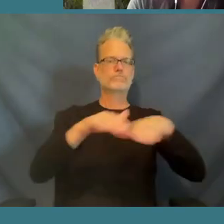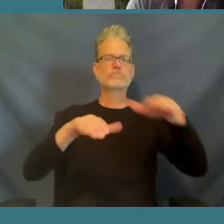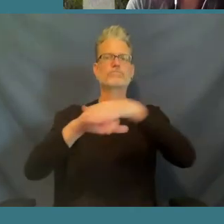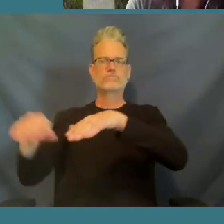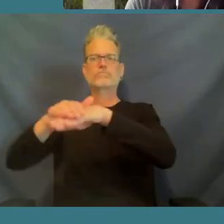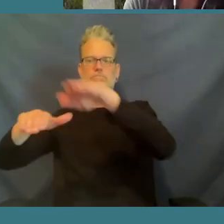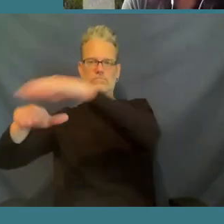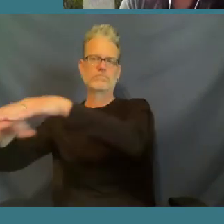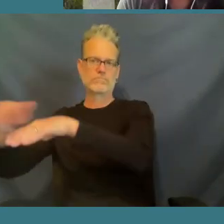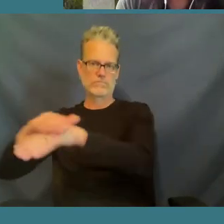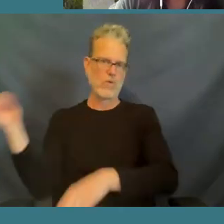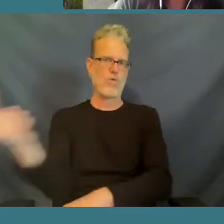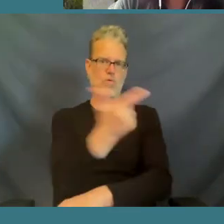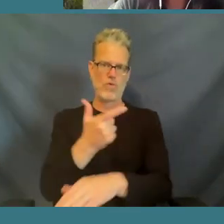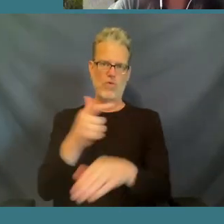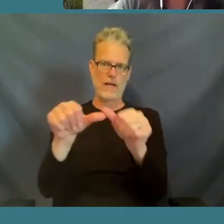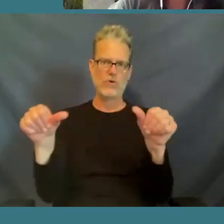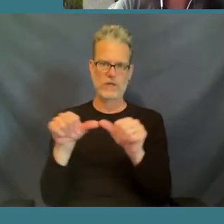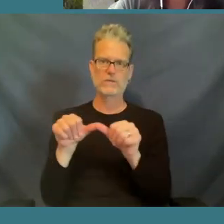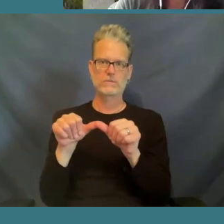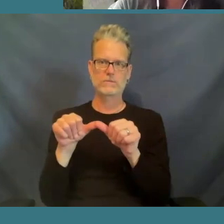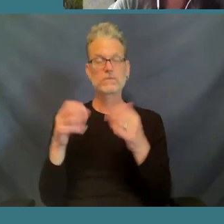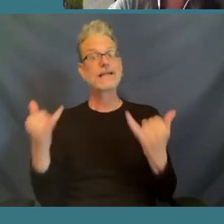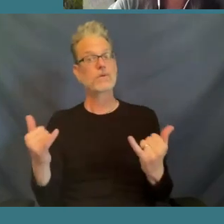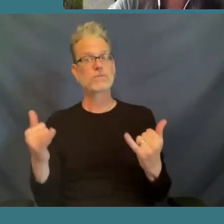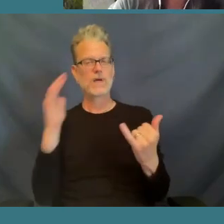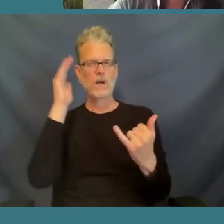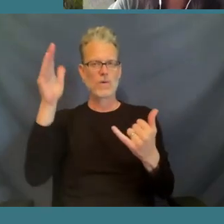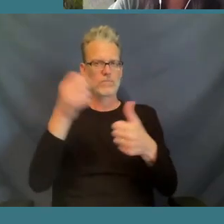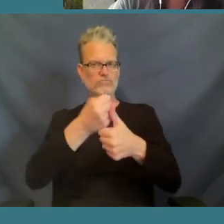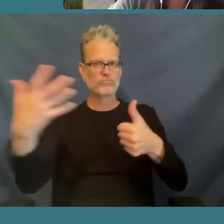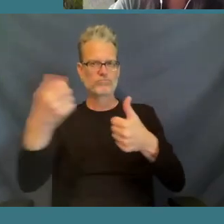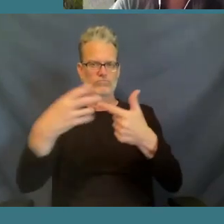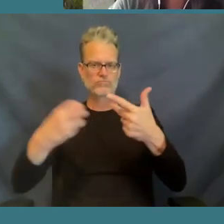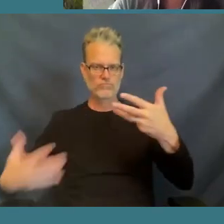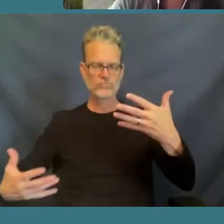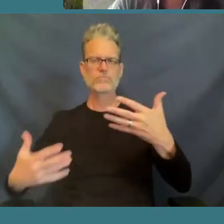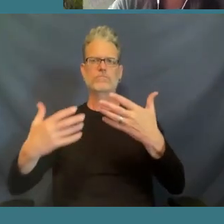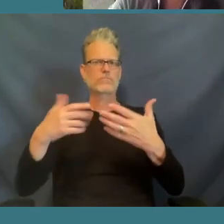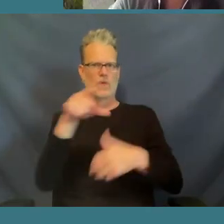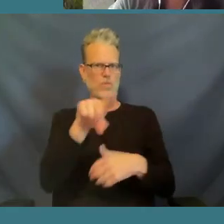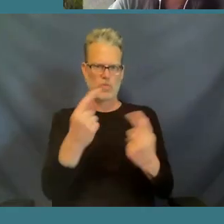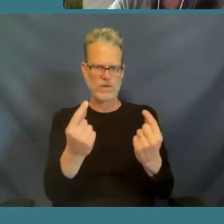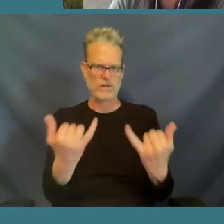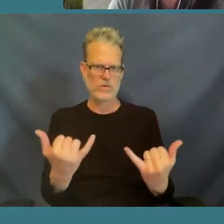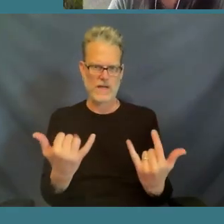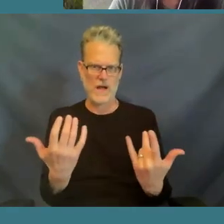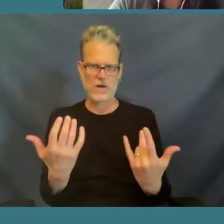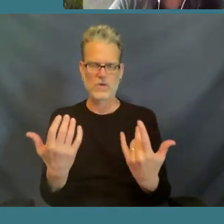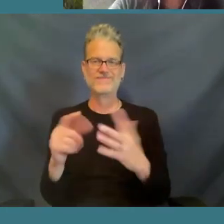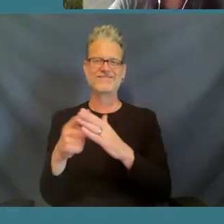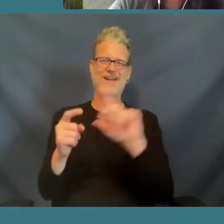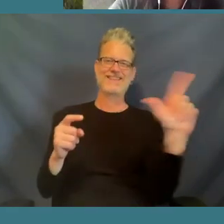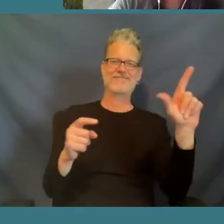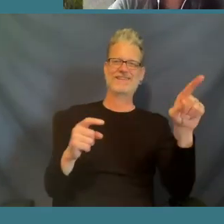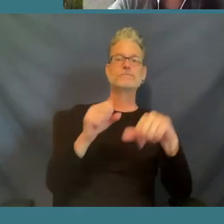areas. And now I'll dig into each of these deputy areas and what they're really up to. So starting from the left, state, private,